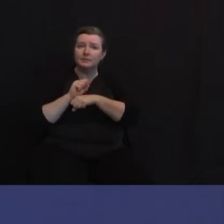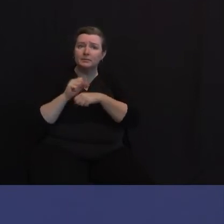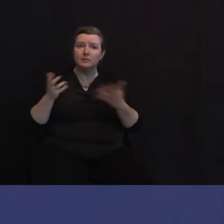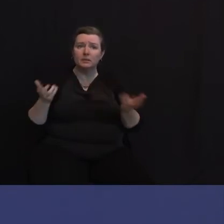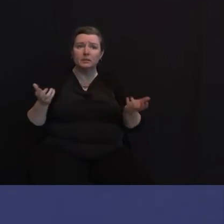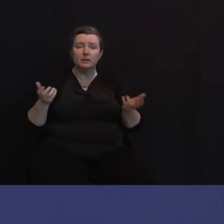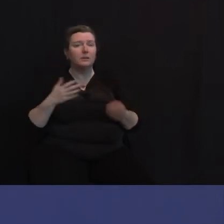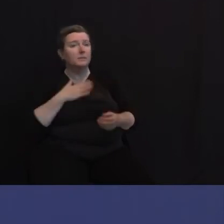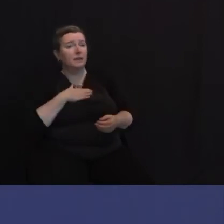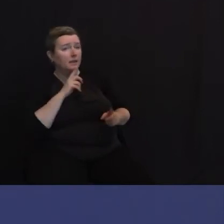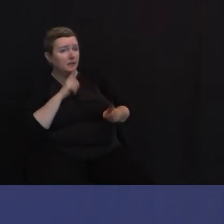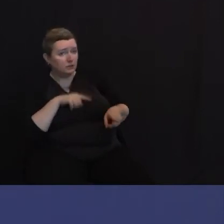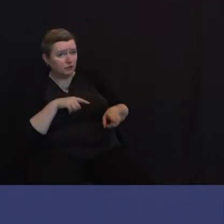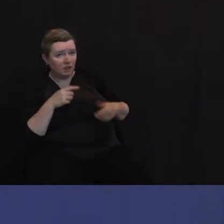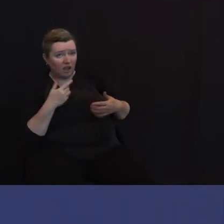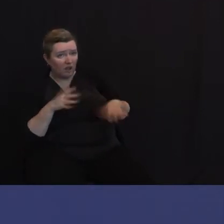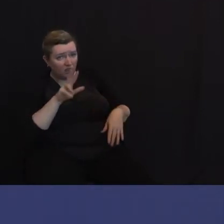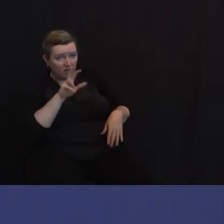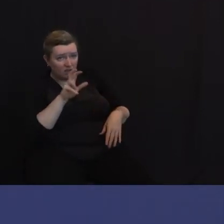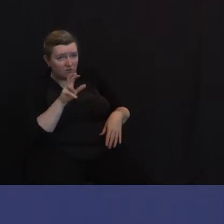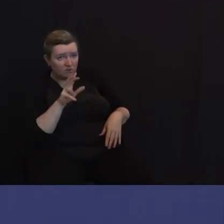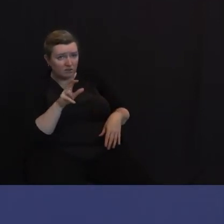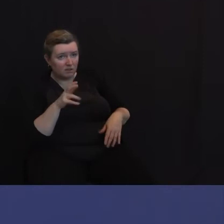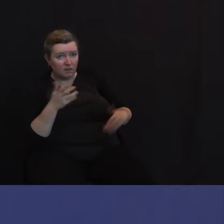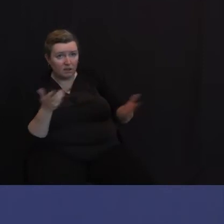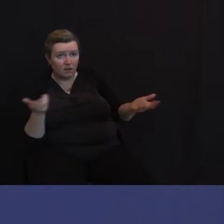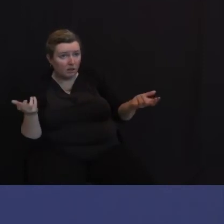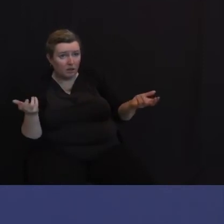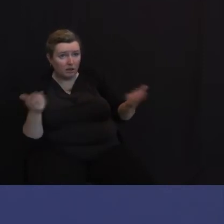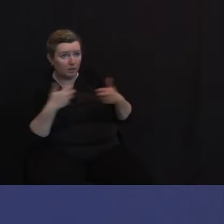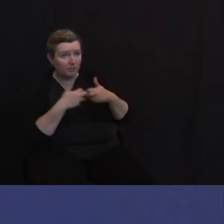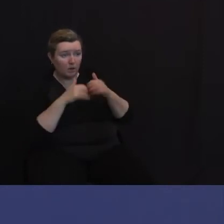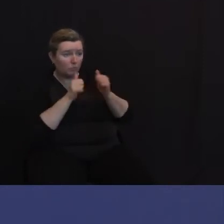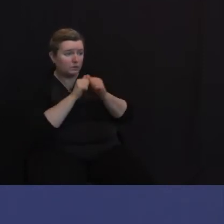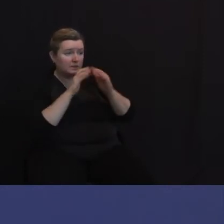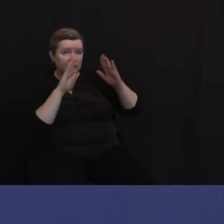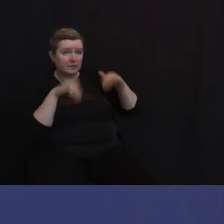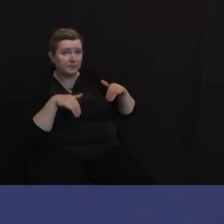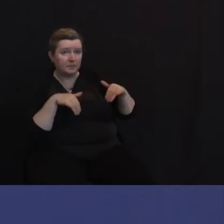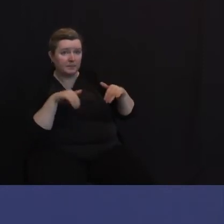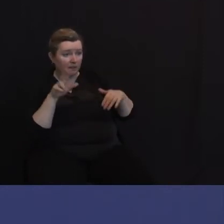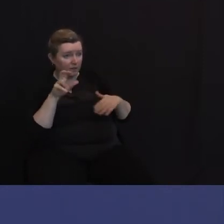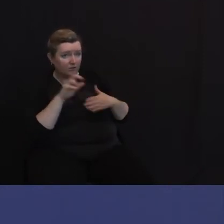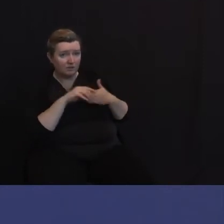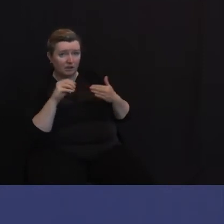held accountable because this is a system issue. Remember, the $300 is coming out of a FEMA